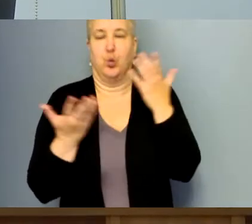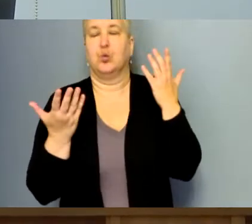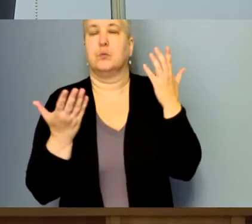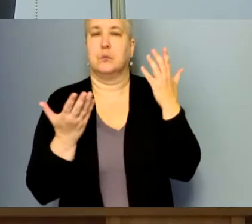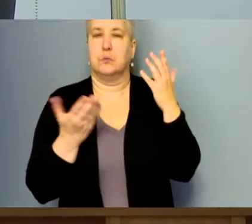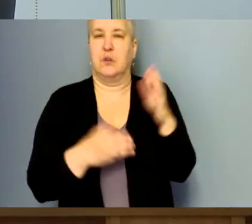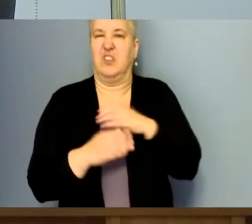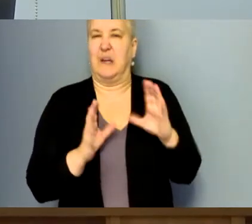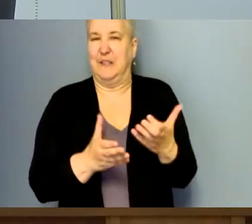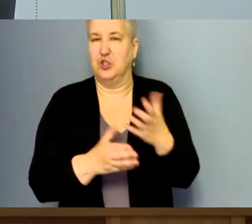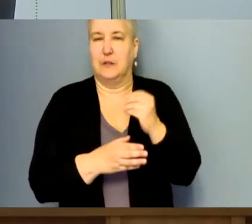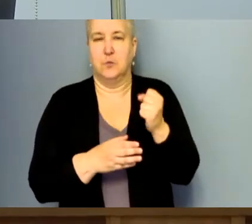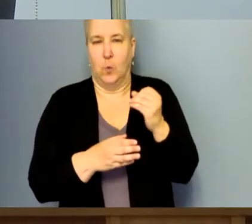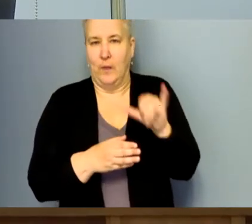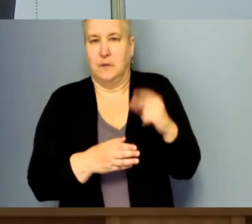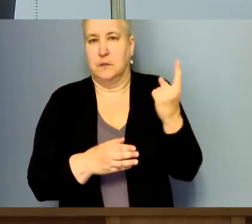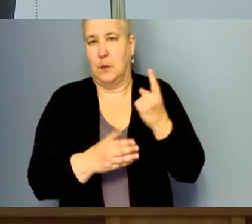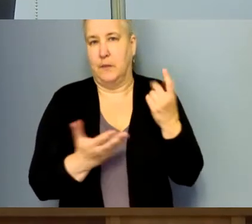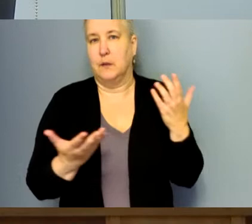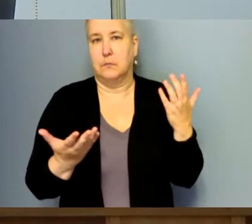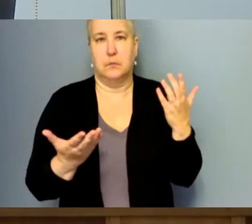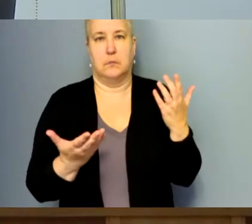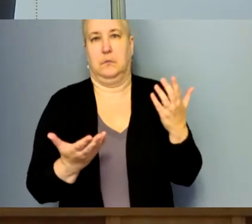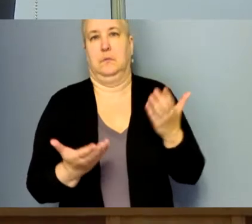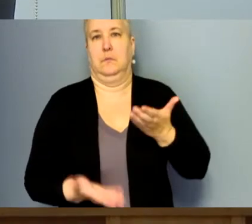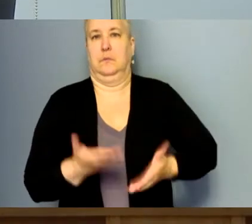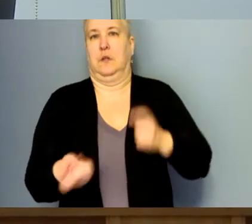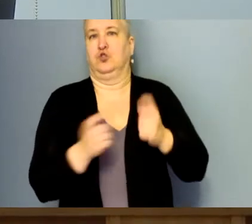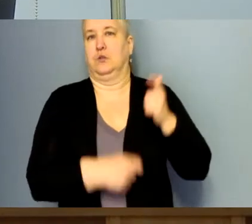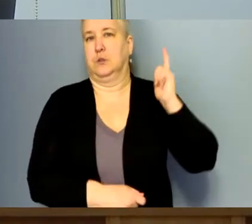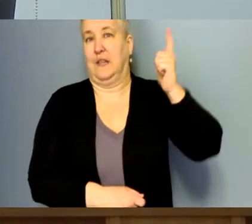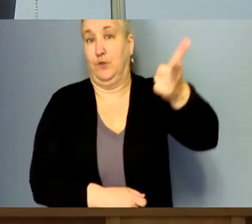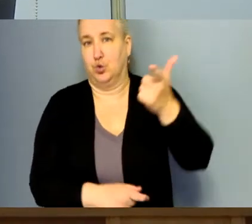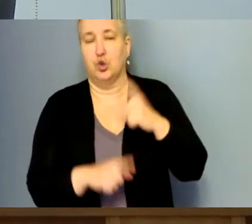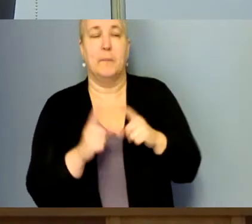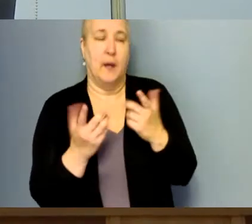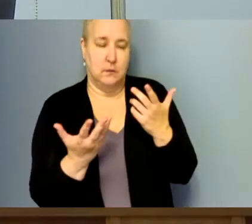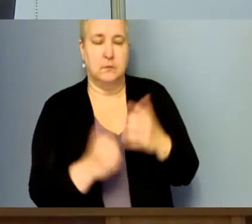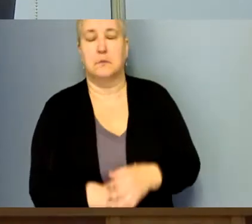and so it's something that might change in the future. But